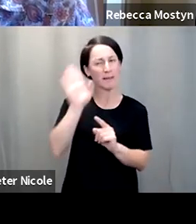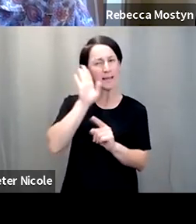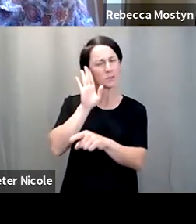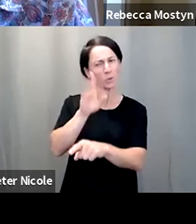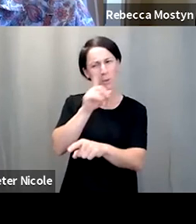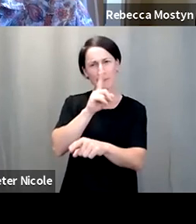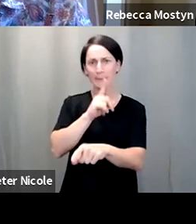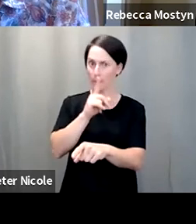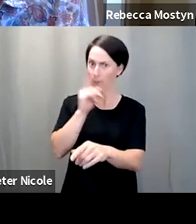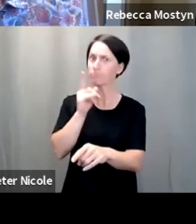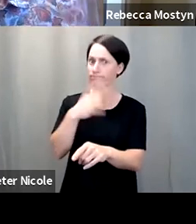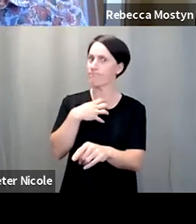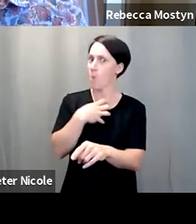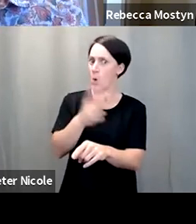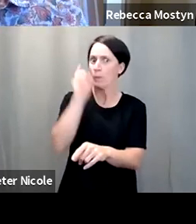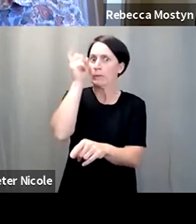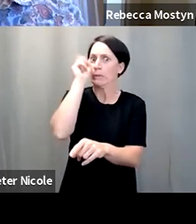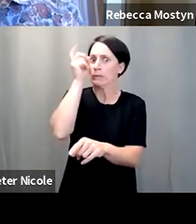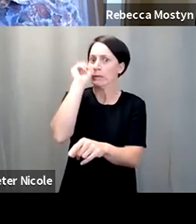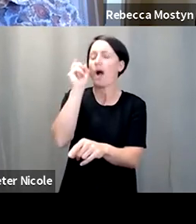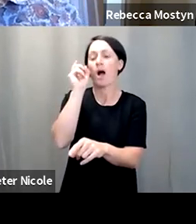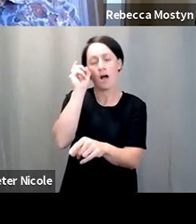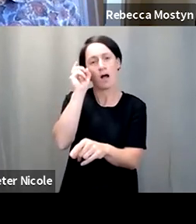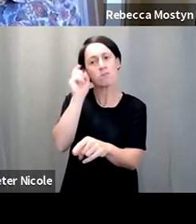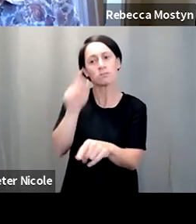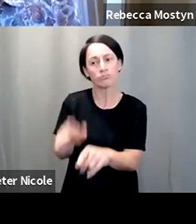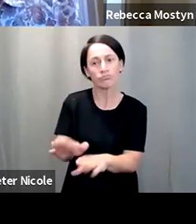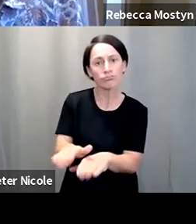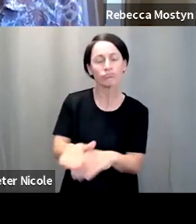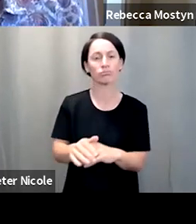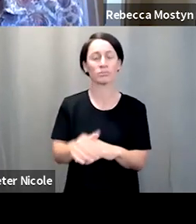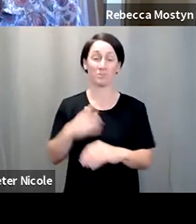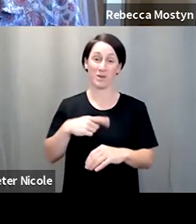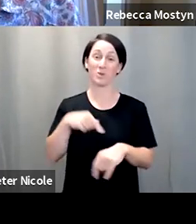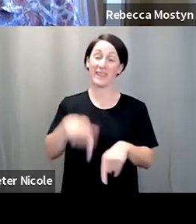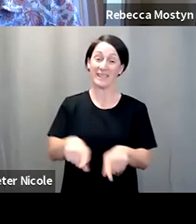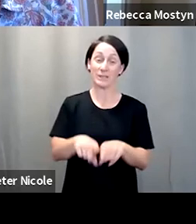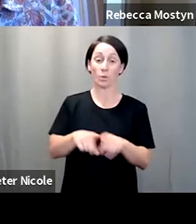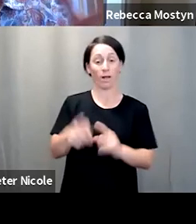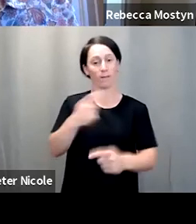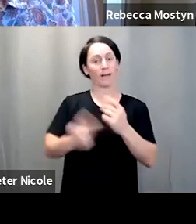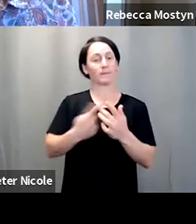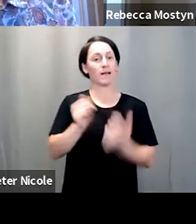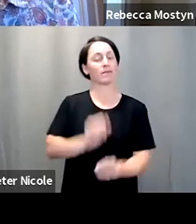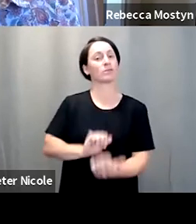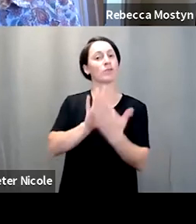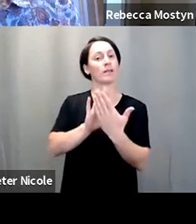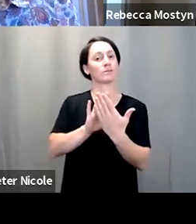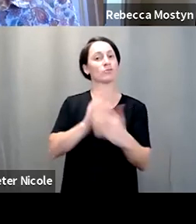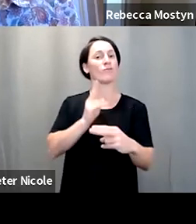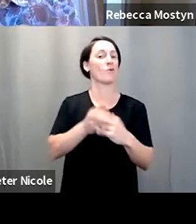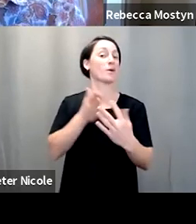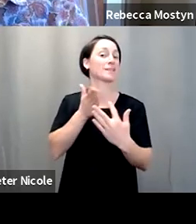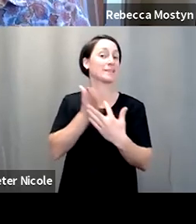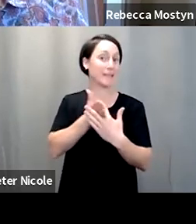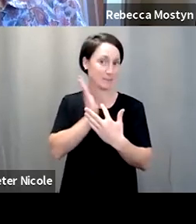about, as this becomes an accessibility challenge after, a year from now, a year and a